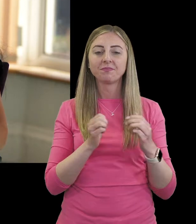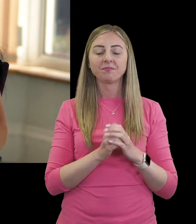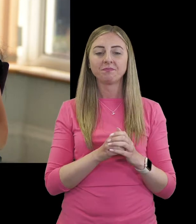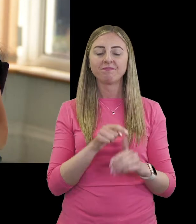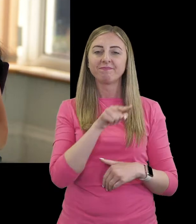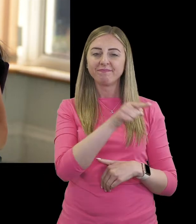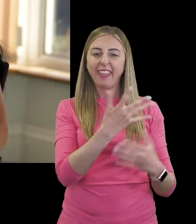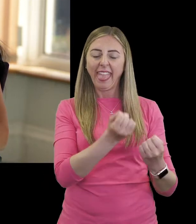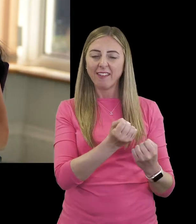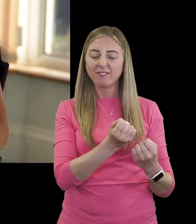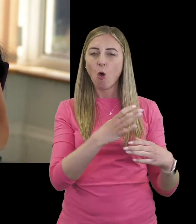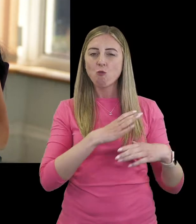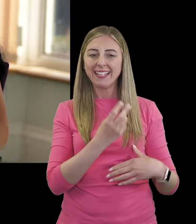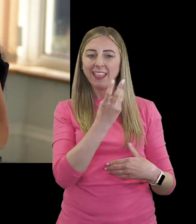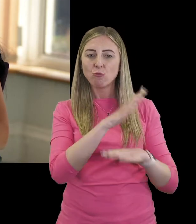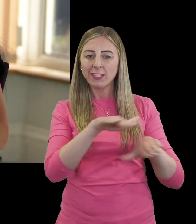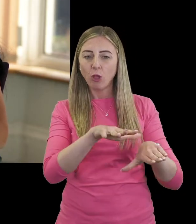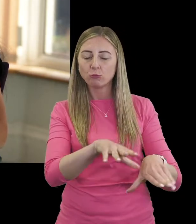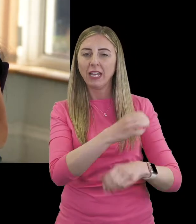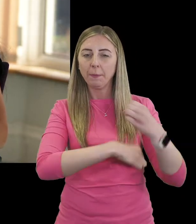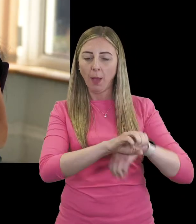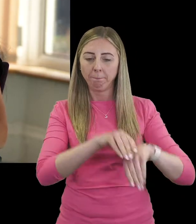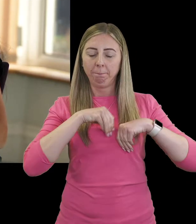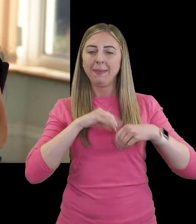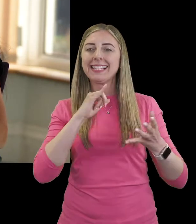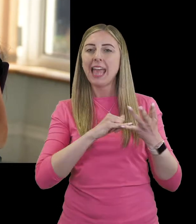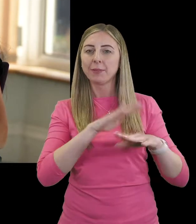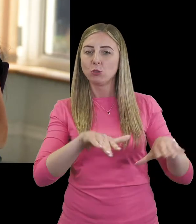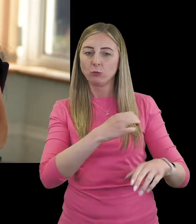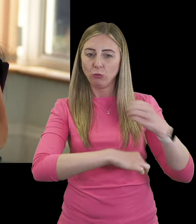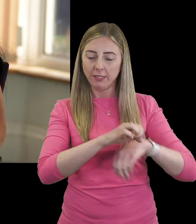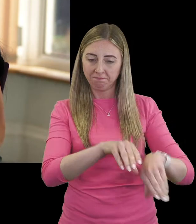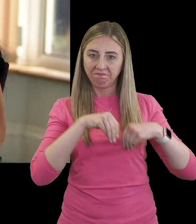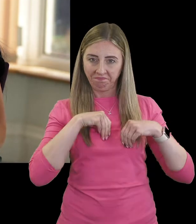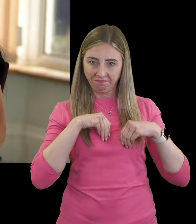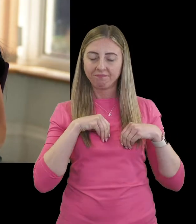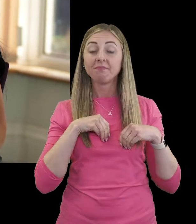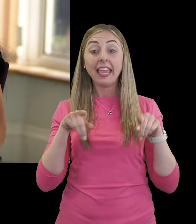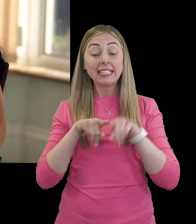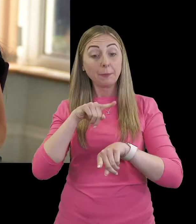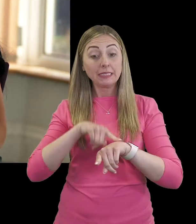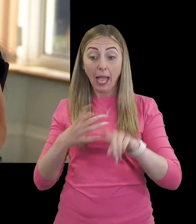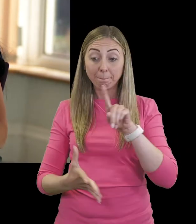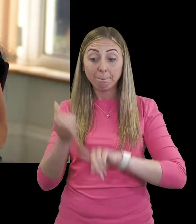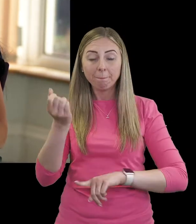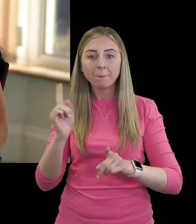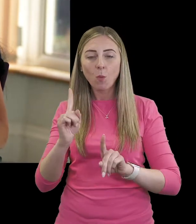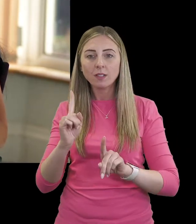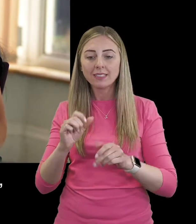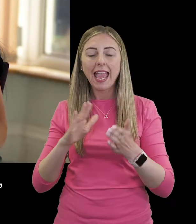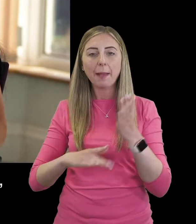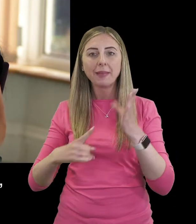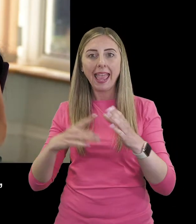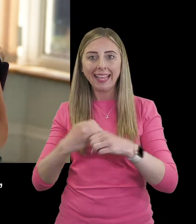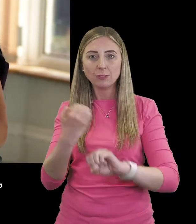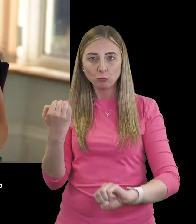I took on 3 stepchildren, and I also got my master's degree during the 2000s.